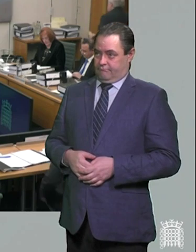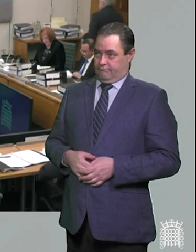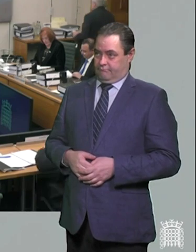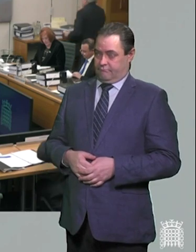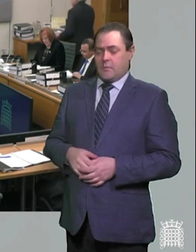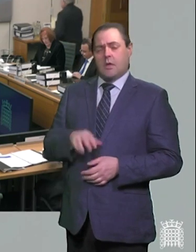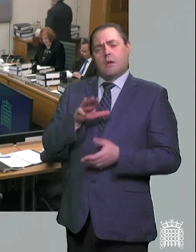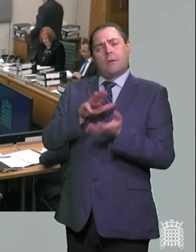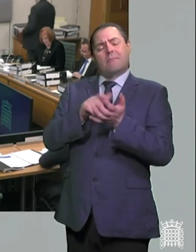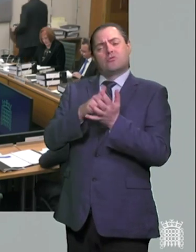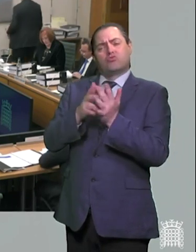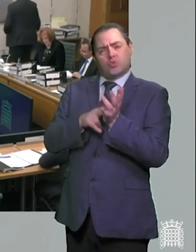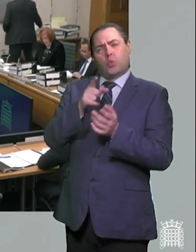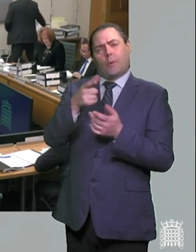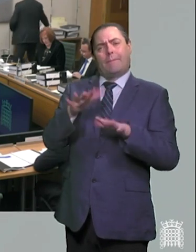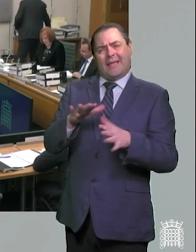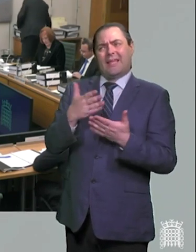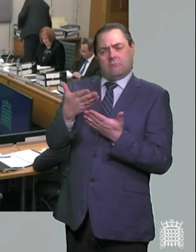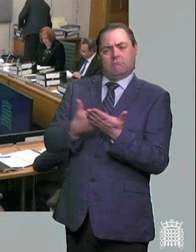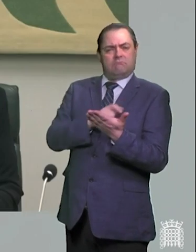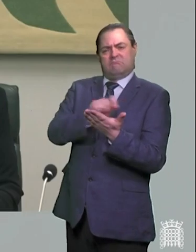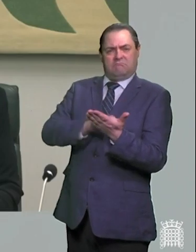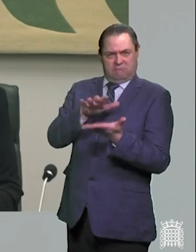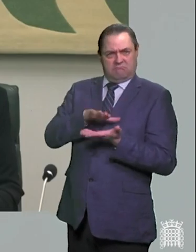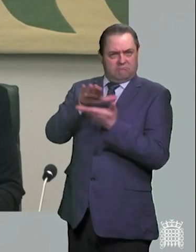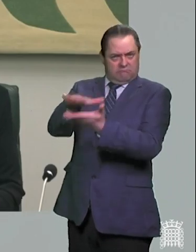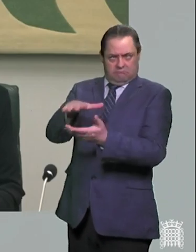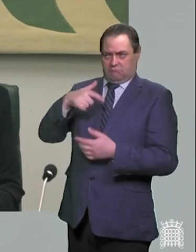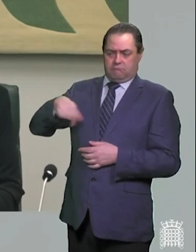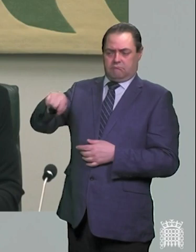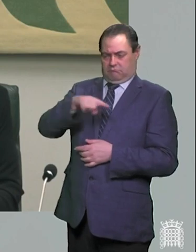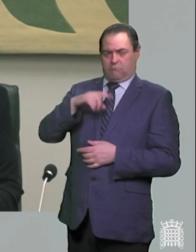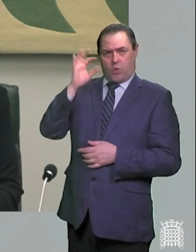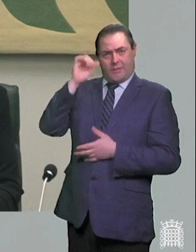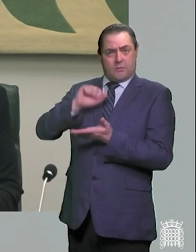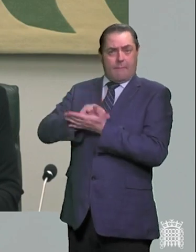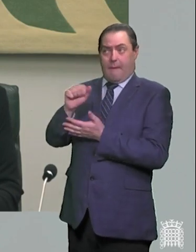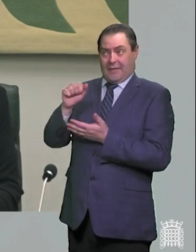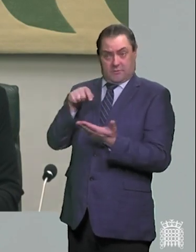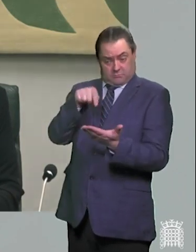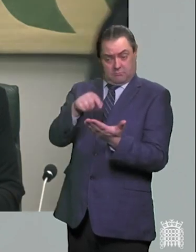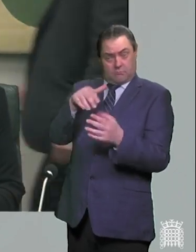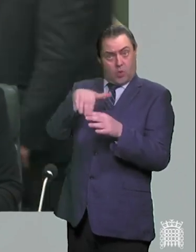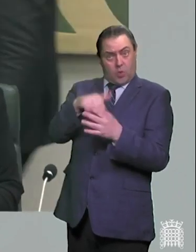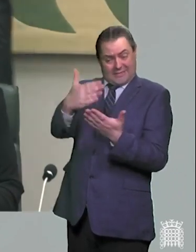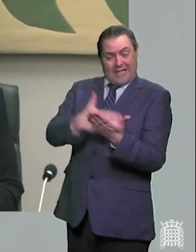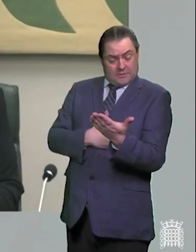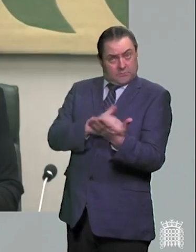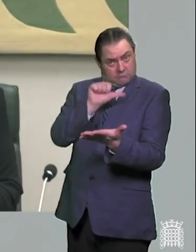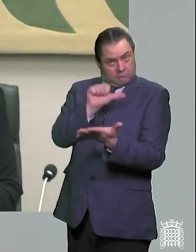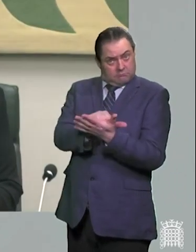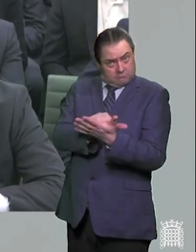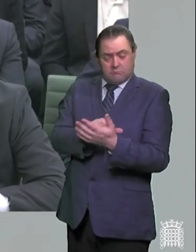Mr. Johnson, you provided the committee with a written submission which the committee has published. Do you confirm that the contents of that statement are